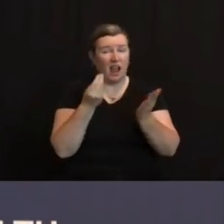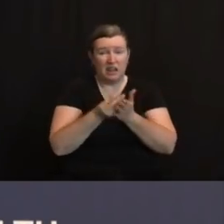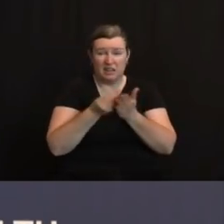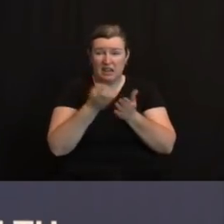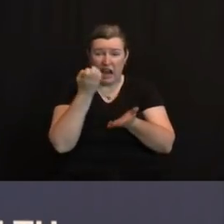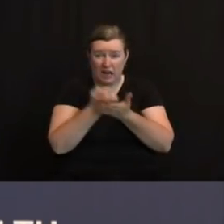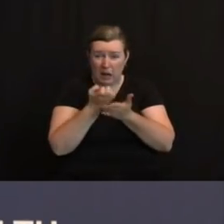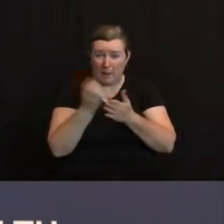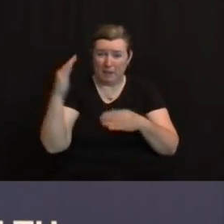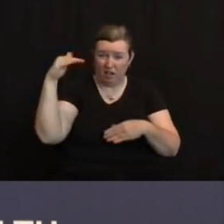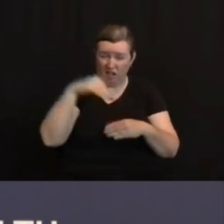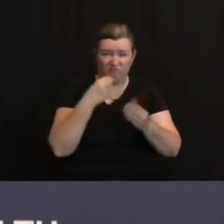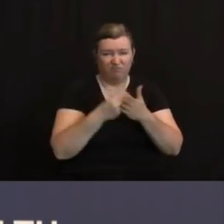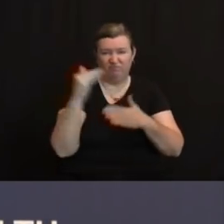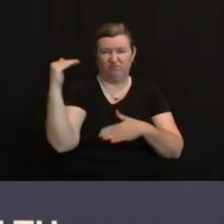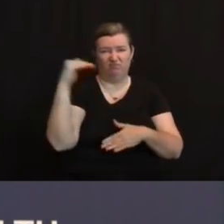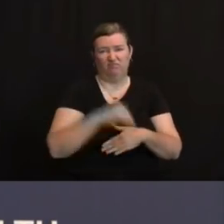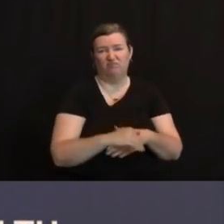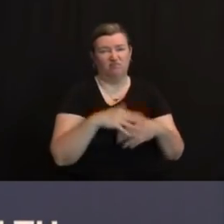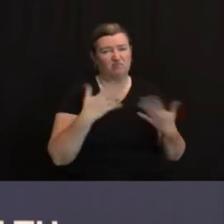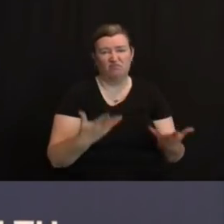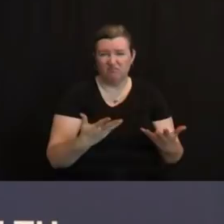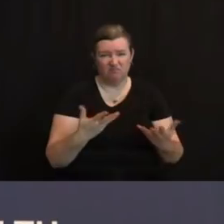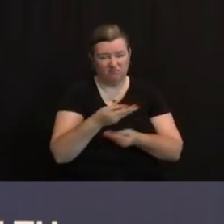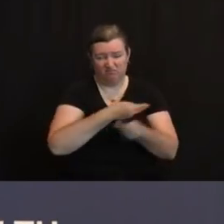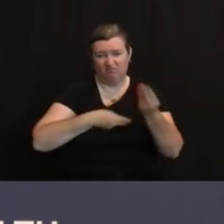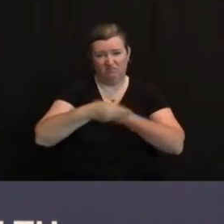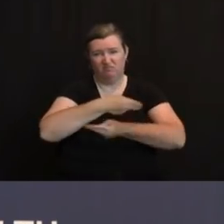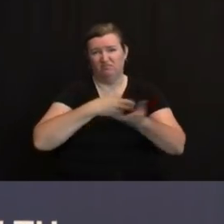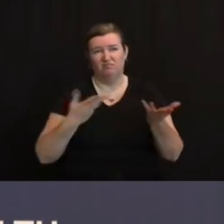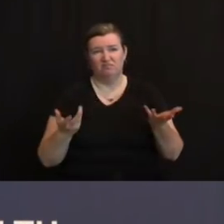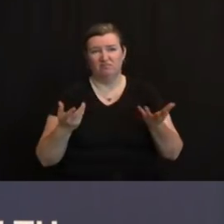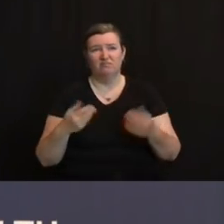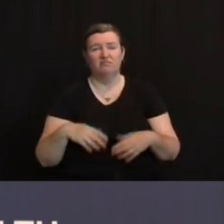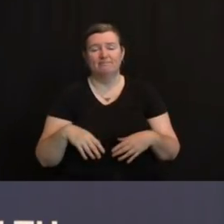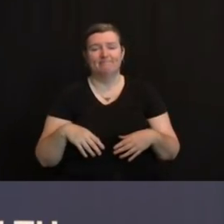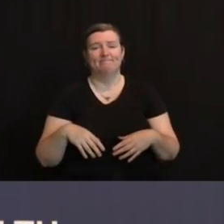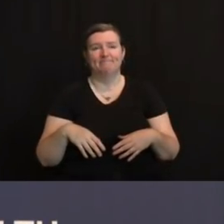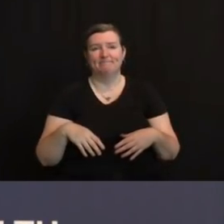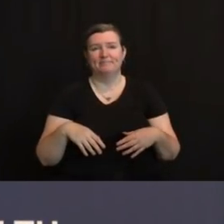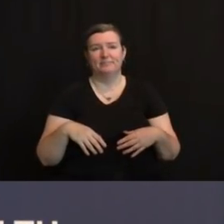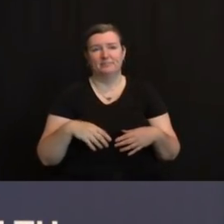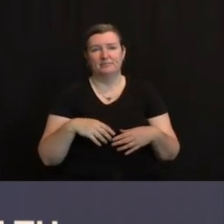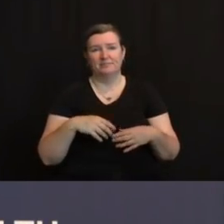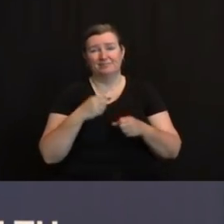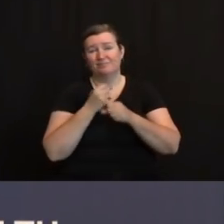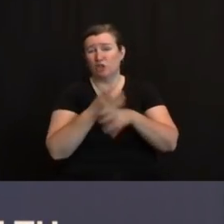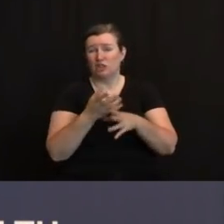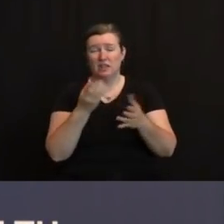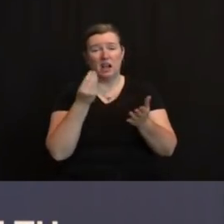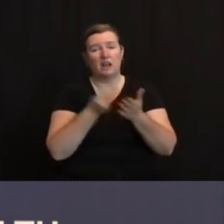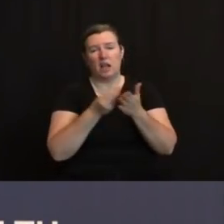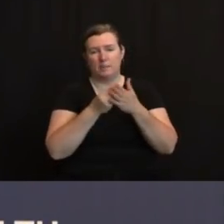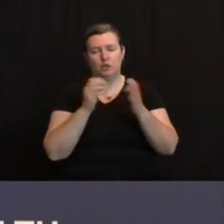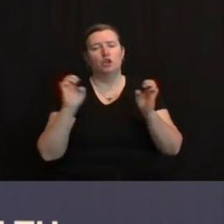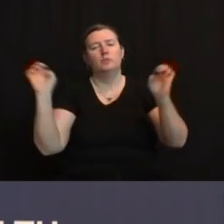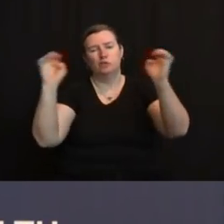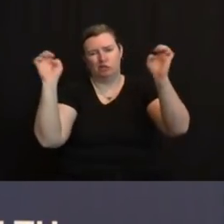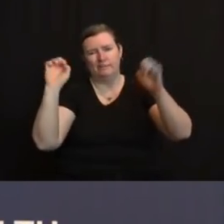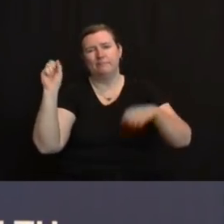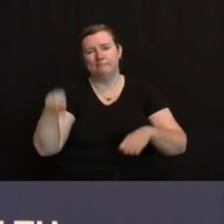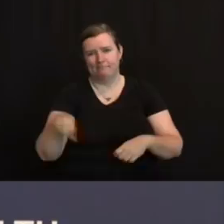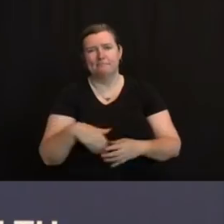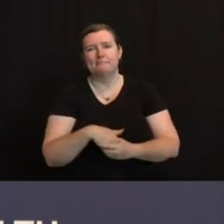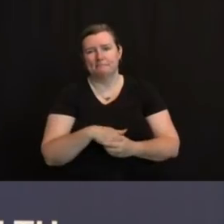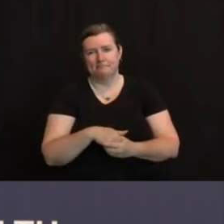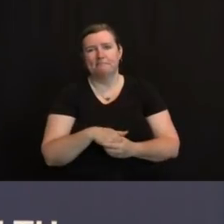this coronavirus and the ensuing economic crisis that goes with it. I will